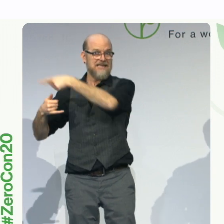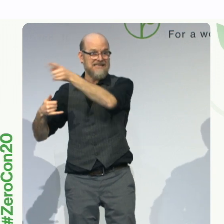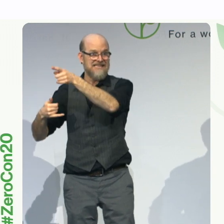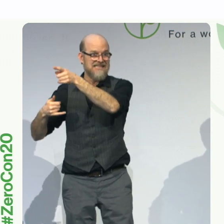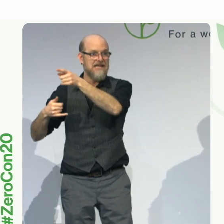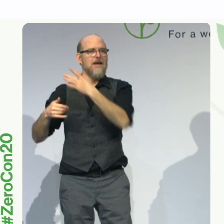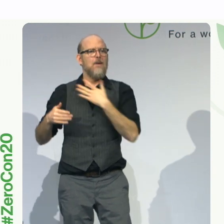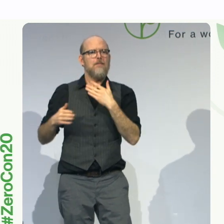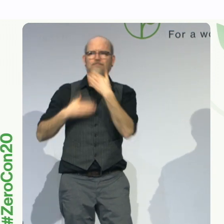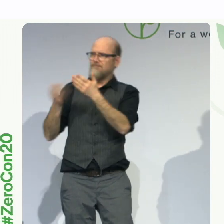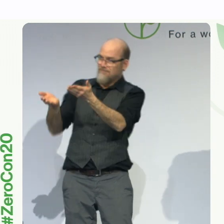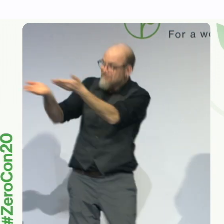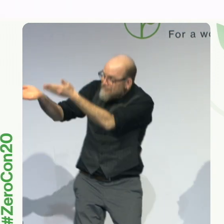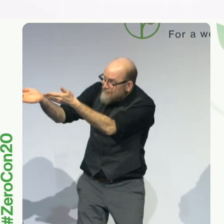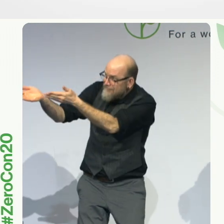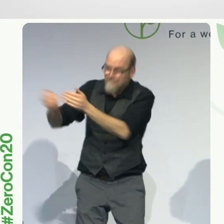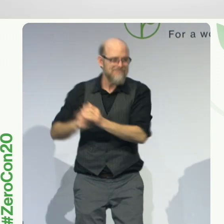again. Off we go, Wilfred.